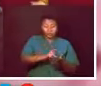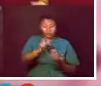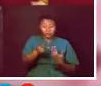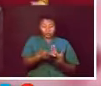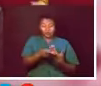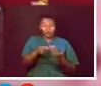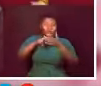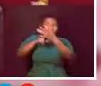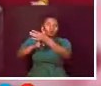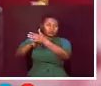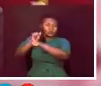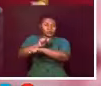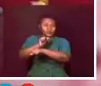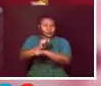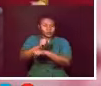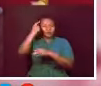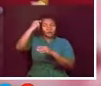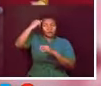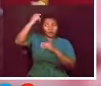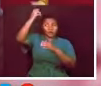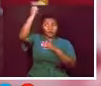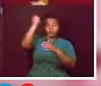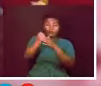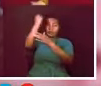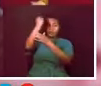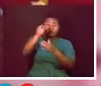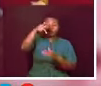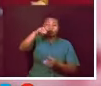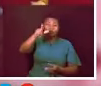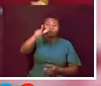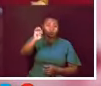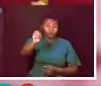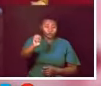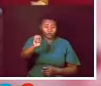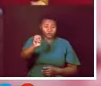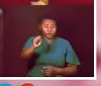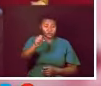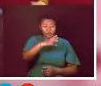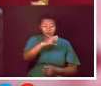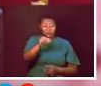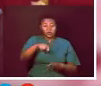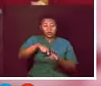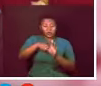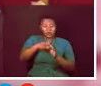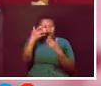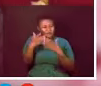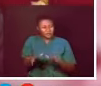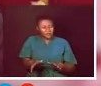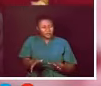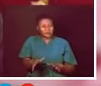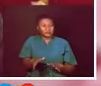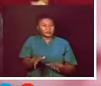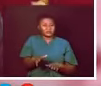Installation works, including high-tension poles, low-tension poles, and substation works, have been completed